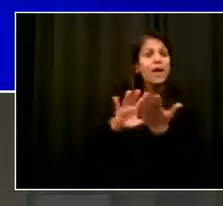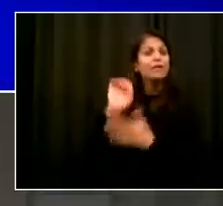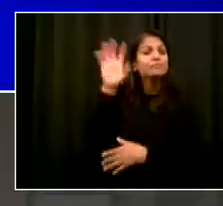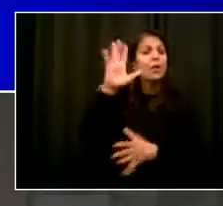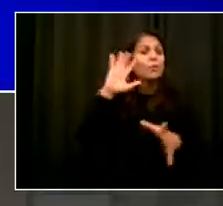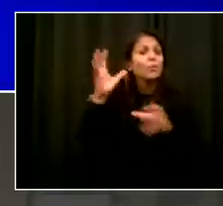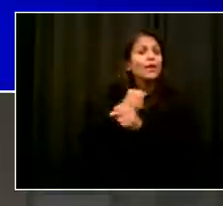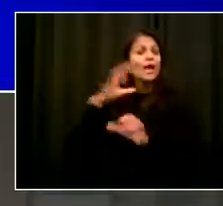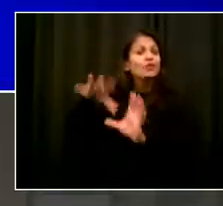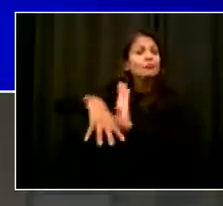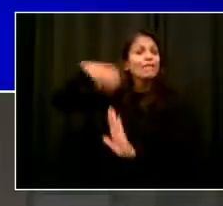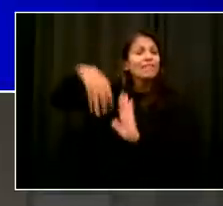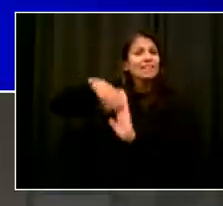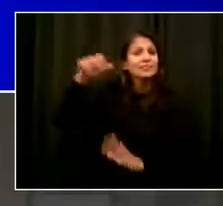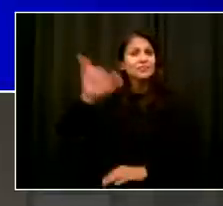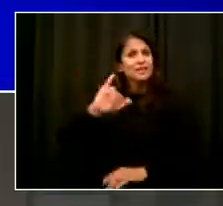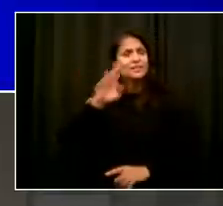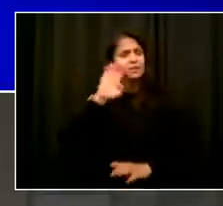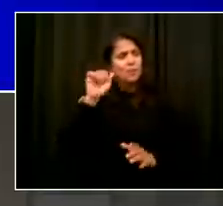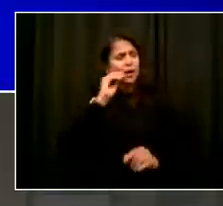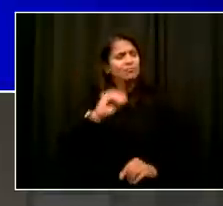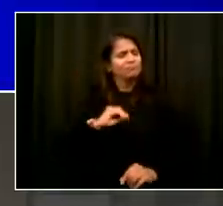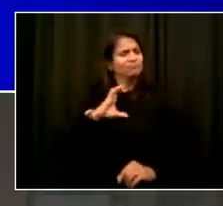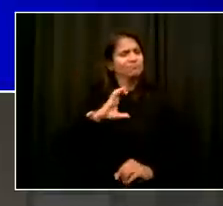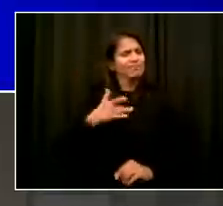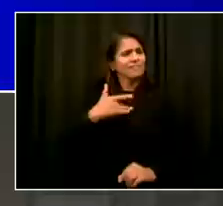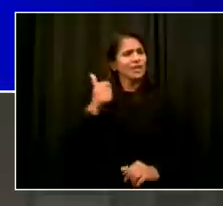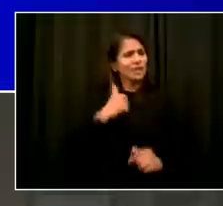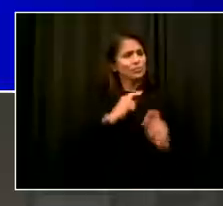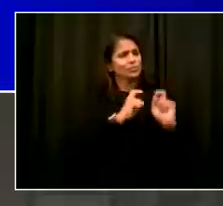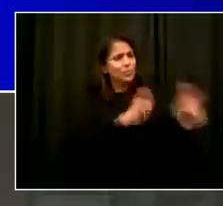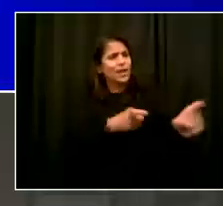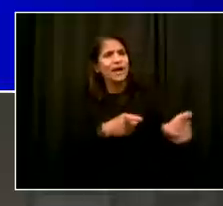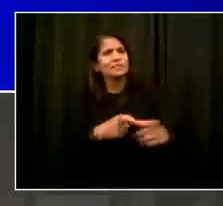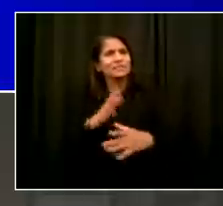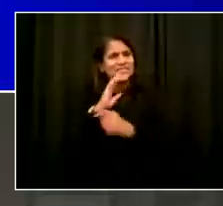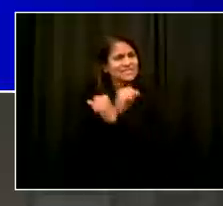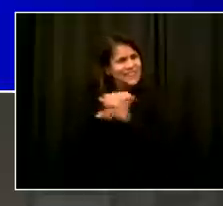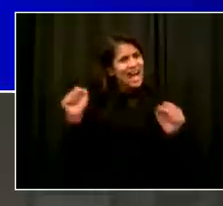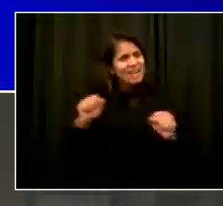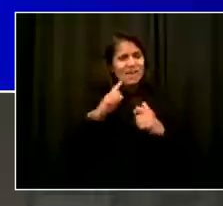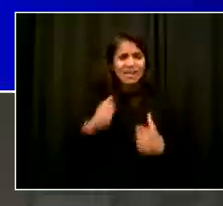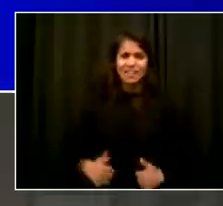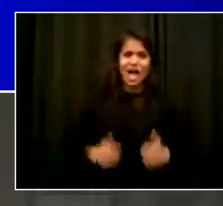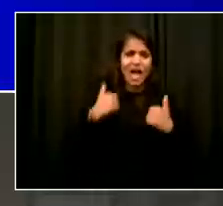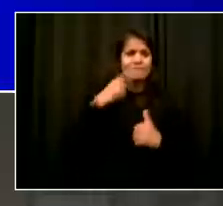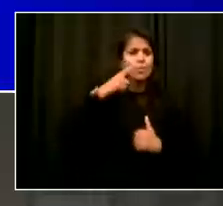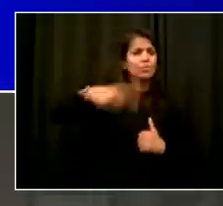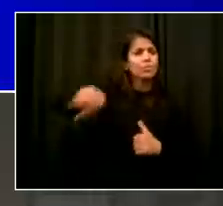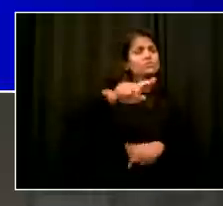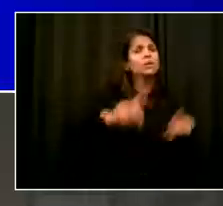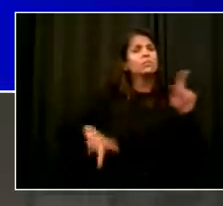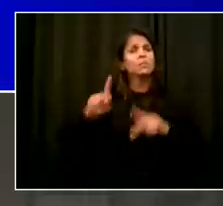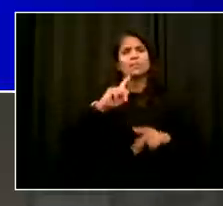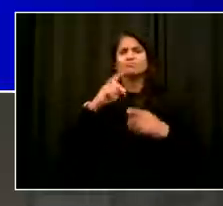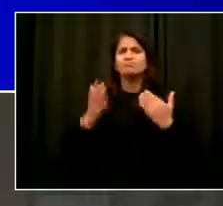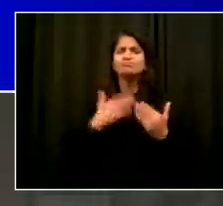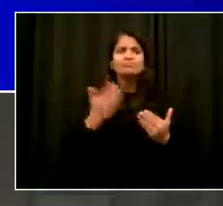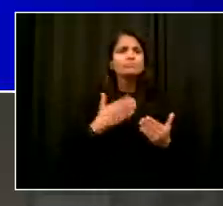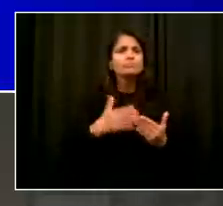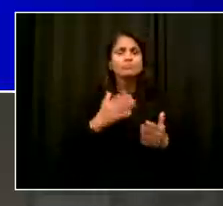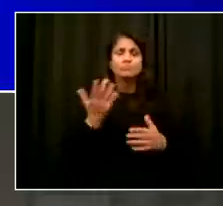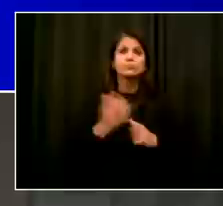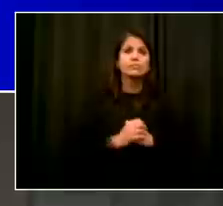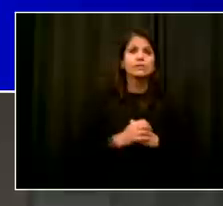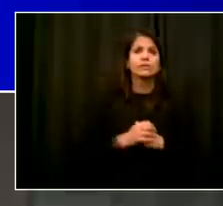NYBC.org/GiveBloodNewYork, New York City, GiveBloodNYC, and then go on our website, NYBC.org, to make an appointment. We need